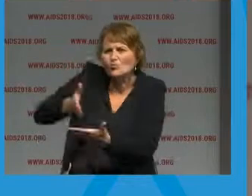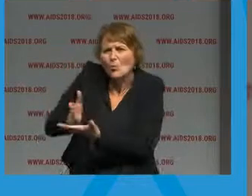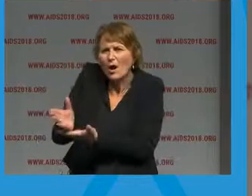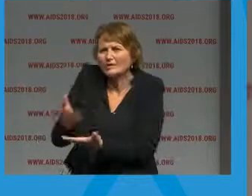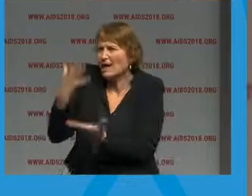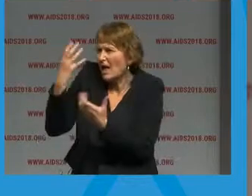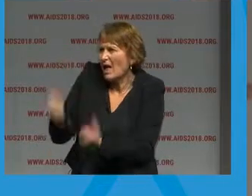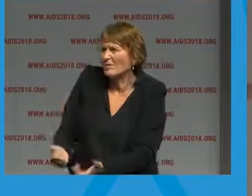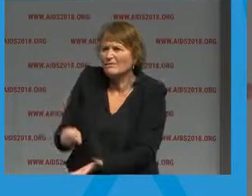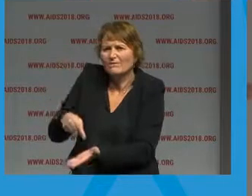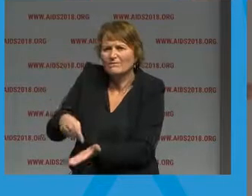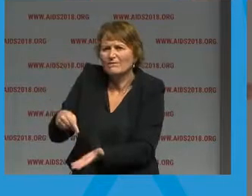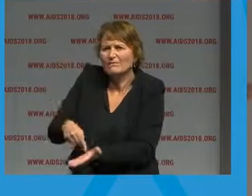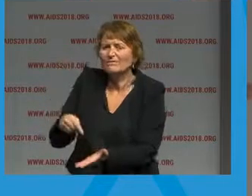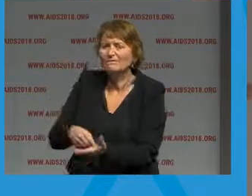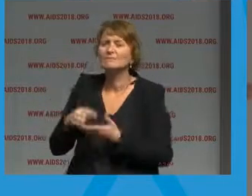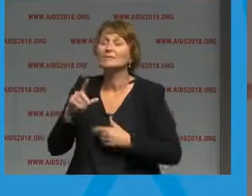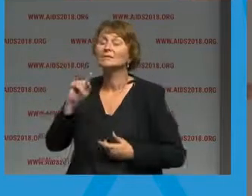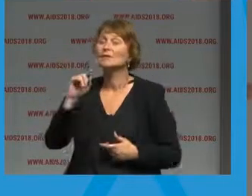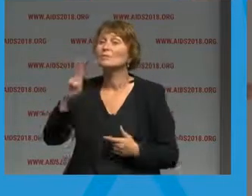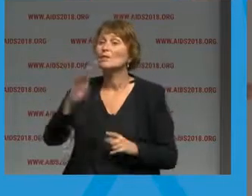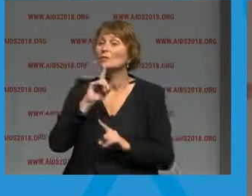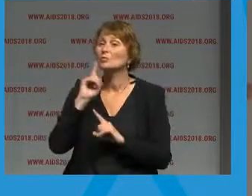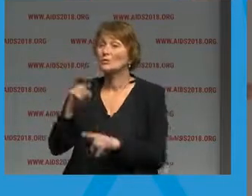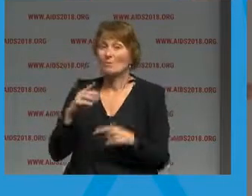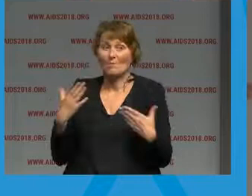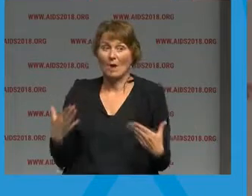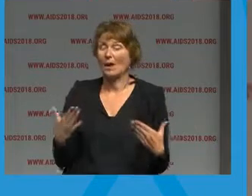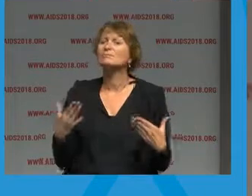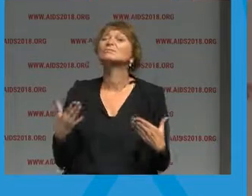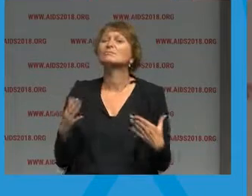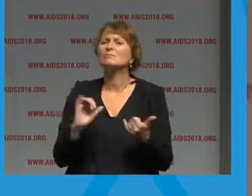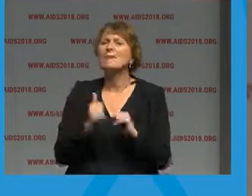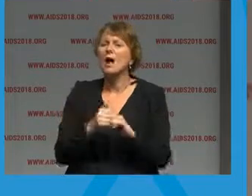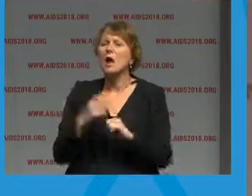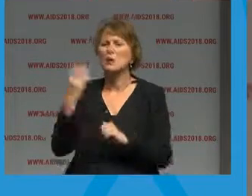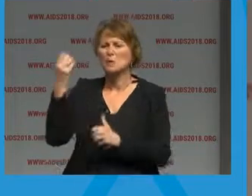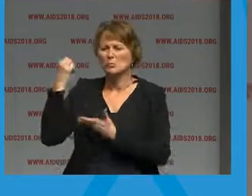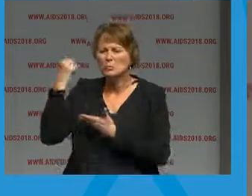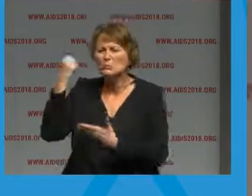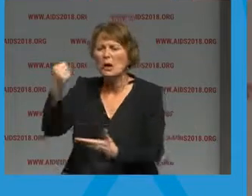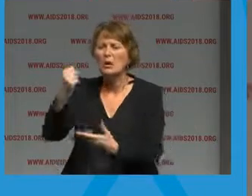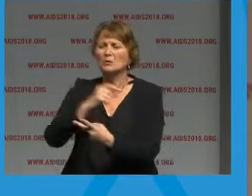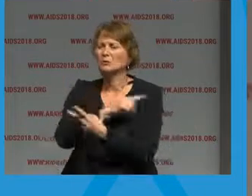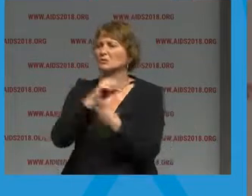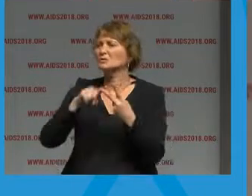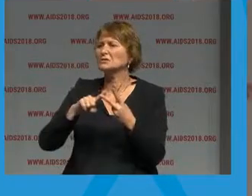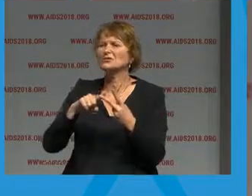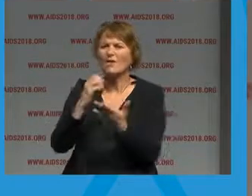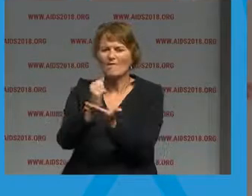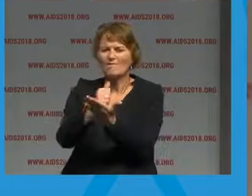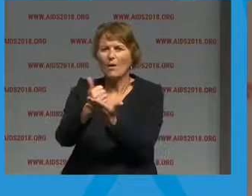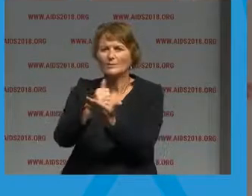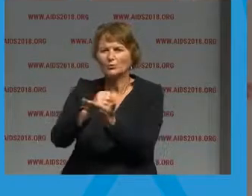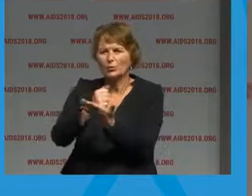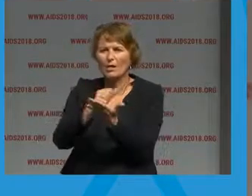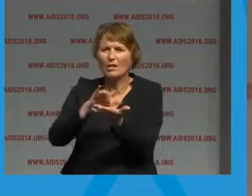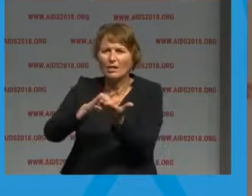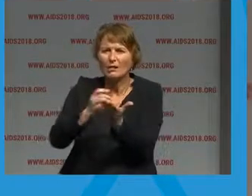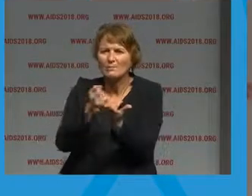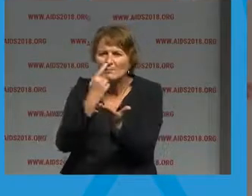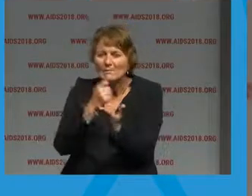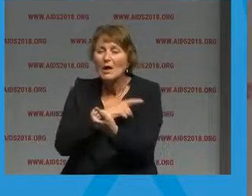The TB response is driven today by donors, by the pharma companies, by the international